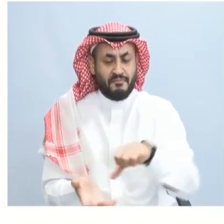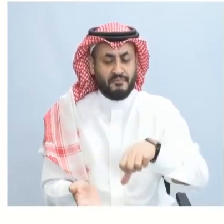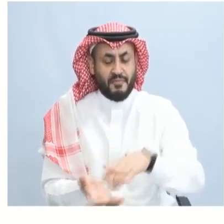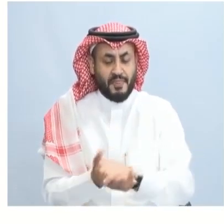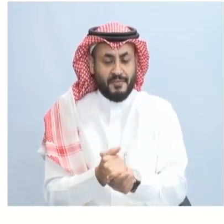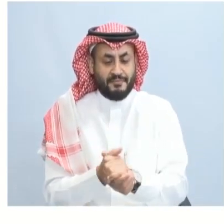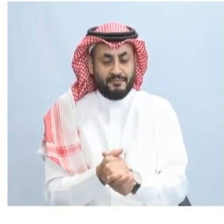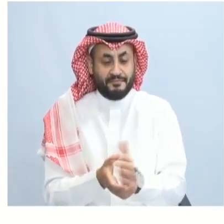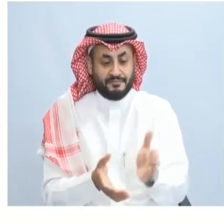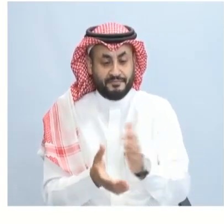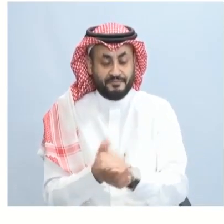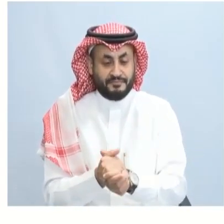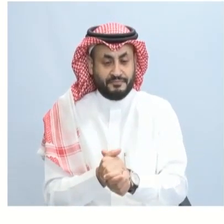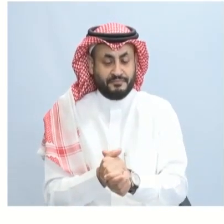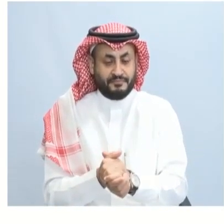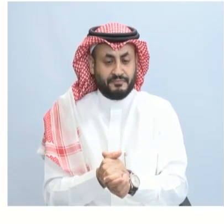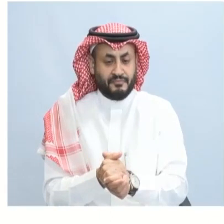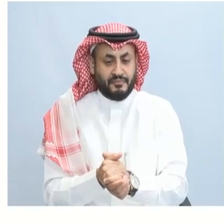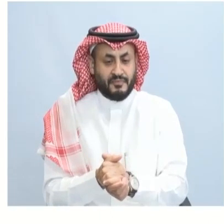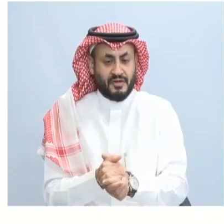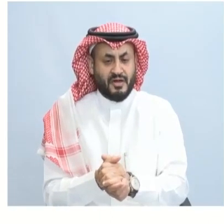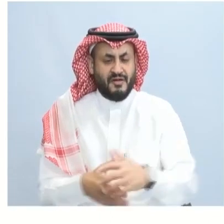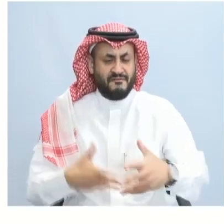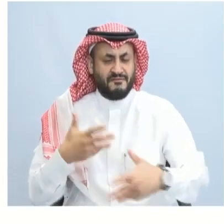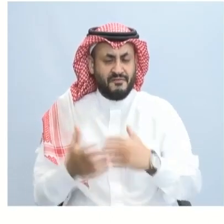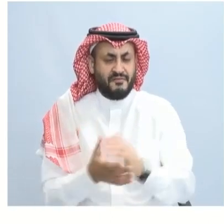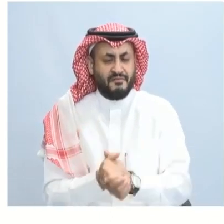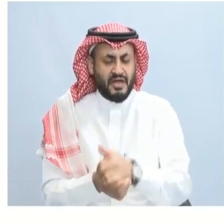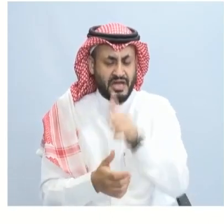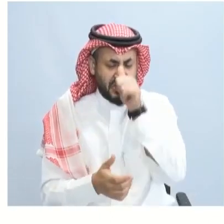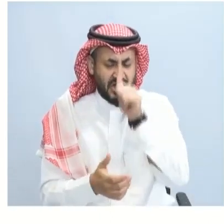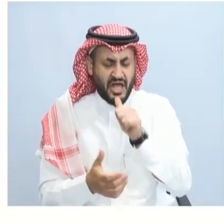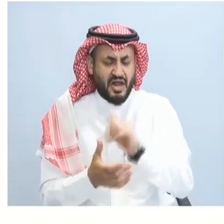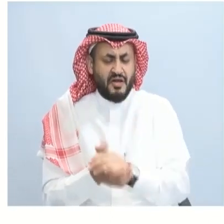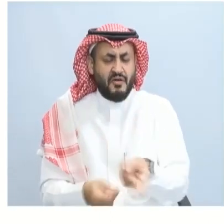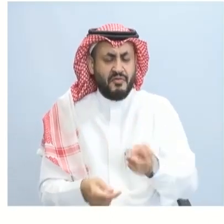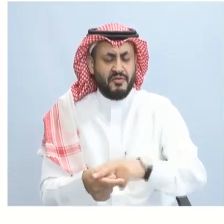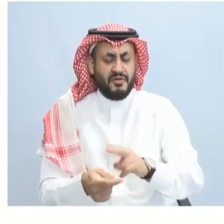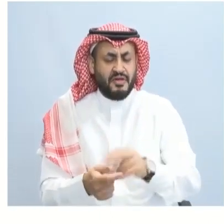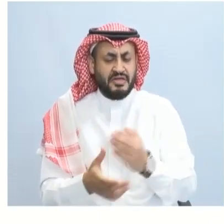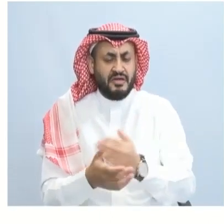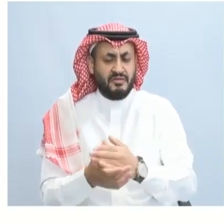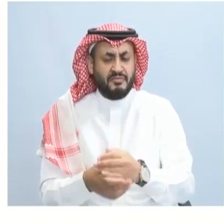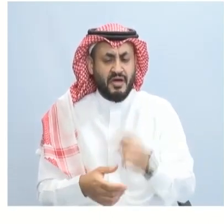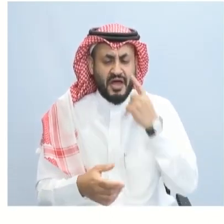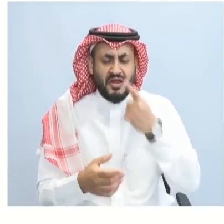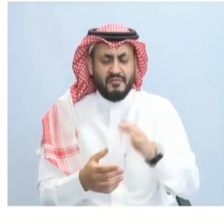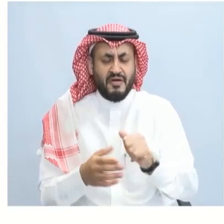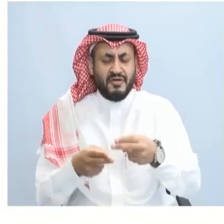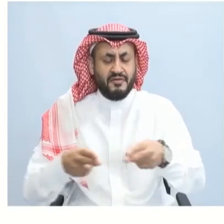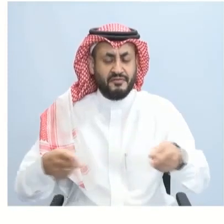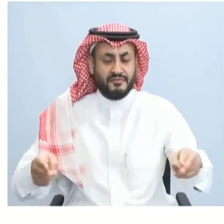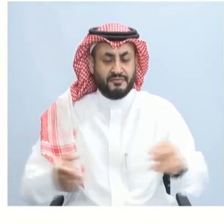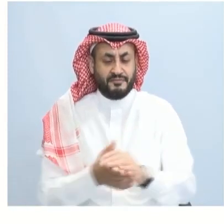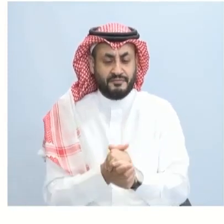I used to feel sad all the time because I missed the beach. The good thing, though, is that I'm still used